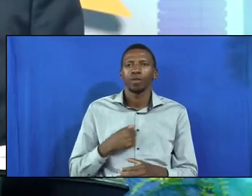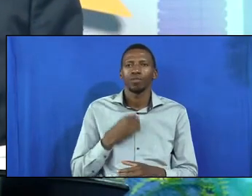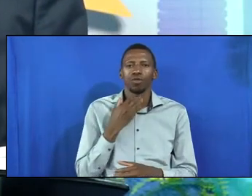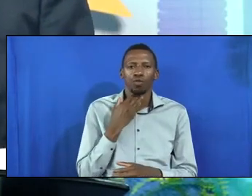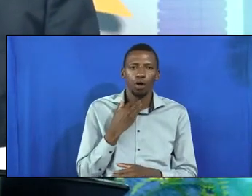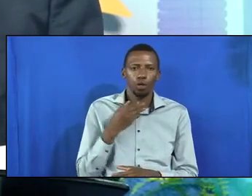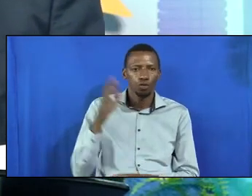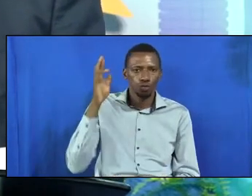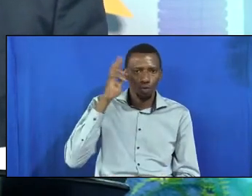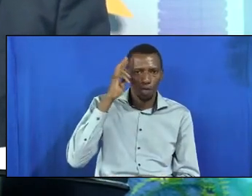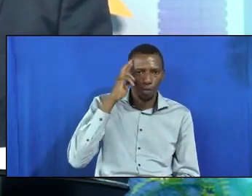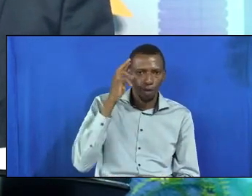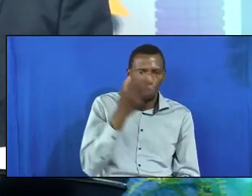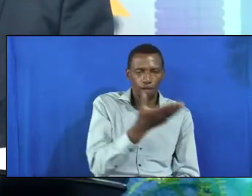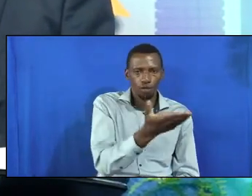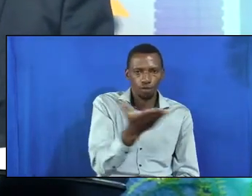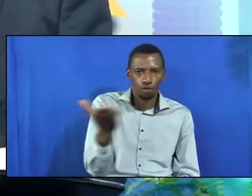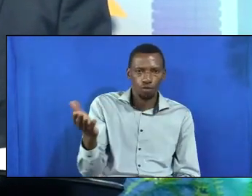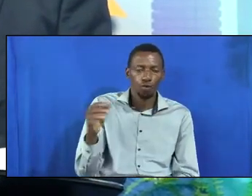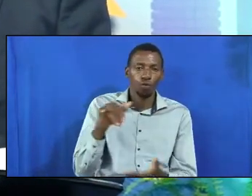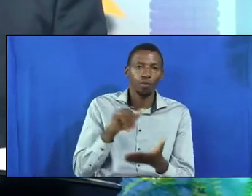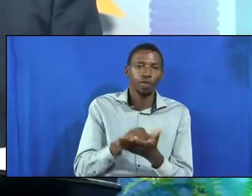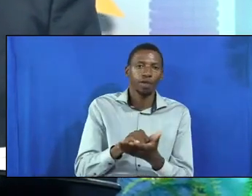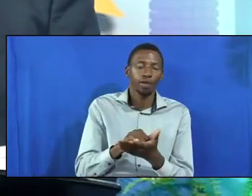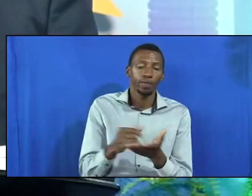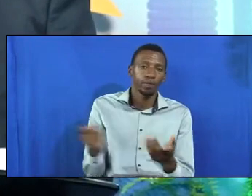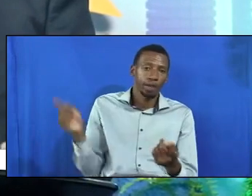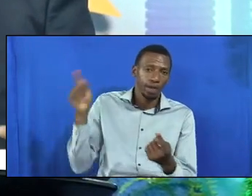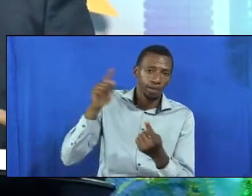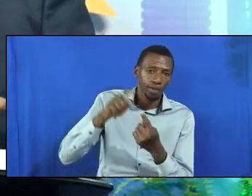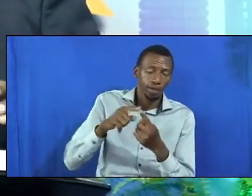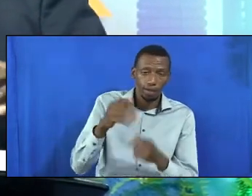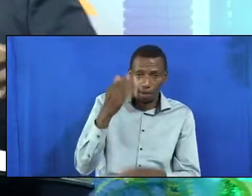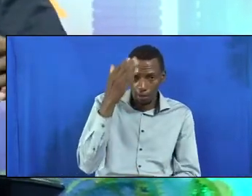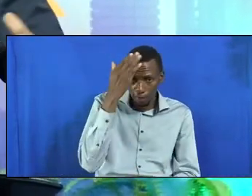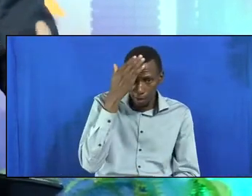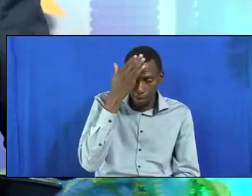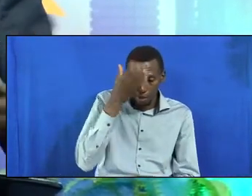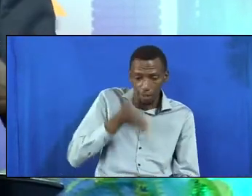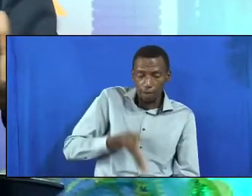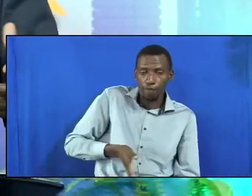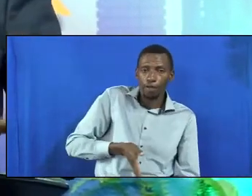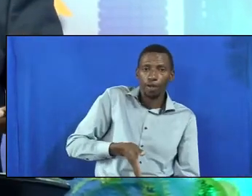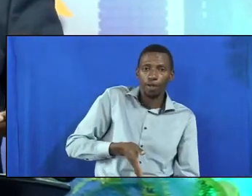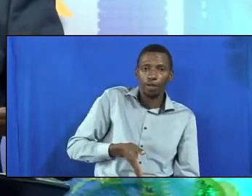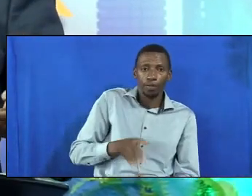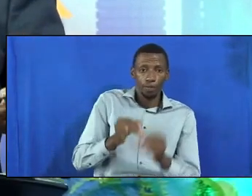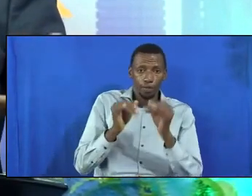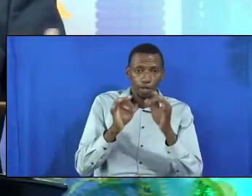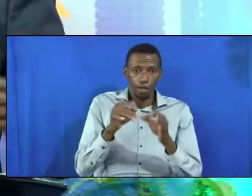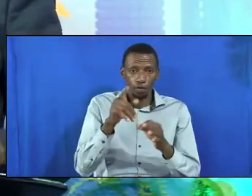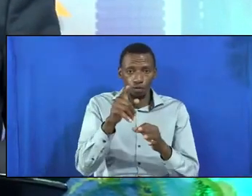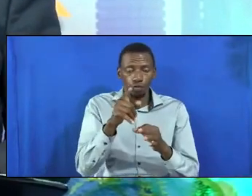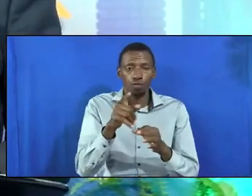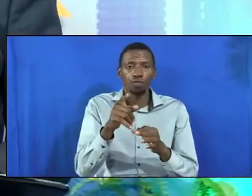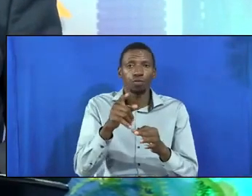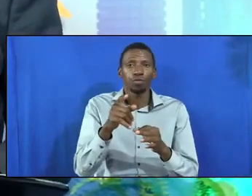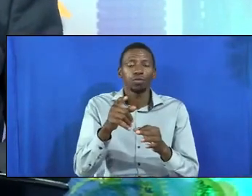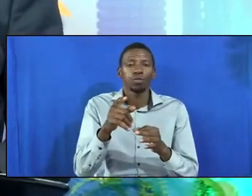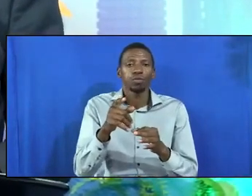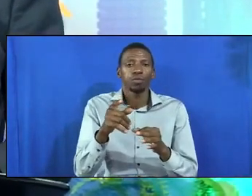to remind you that until Monday midnight, if you still manage to log in a few